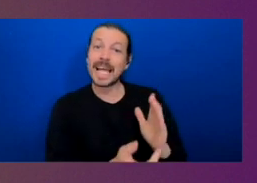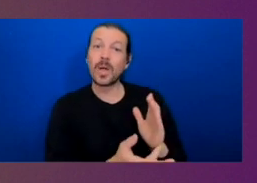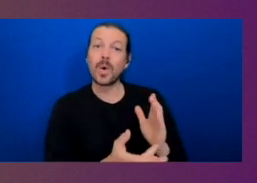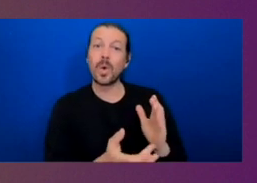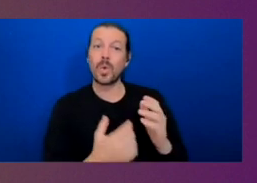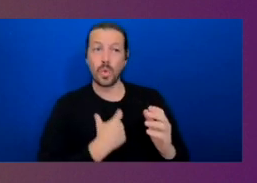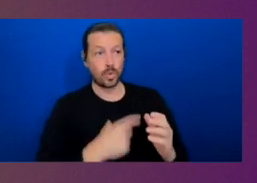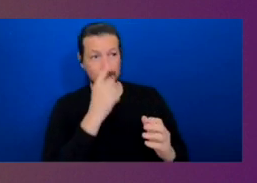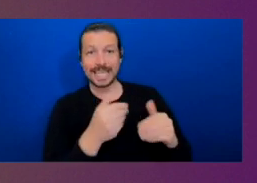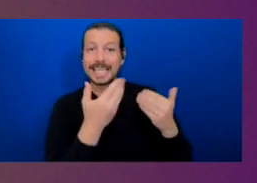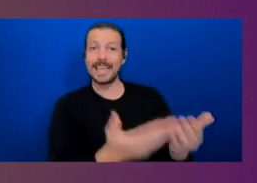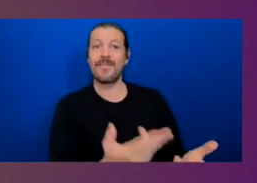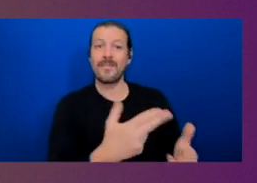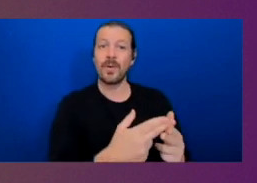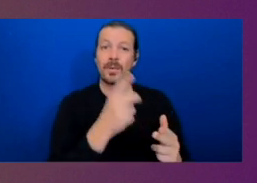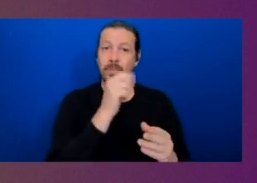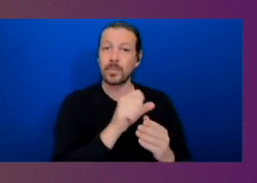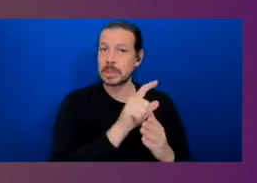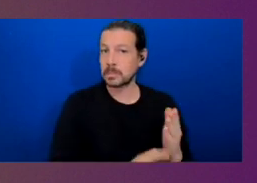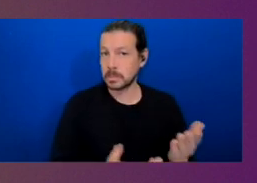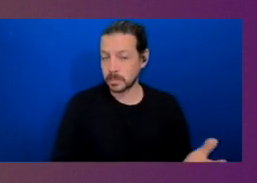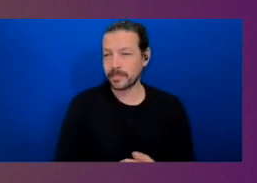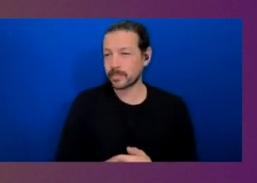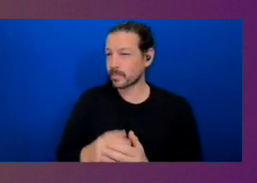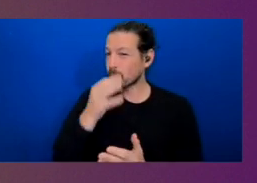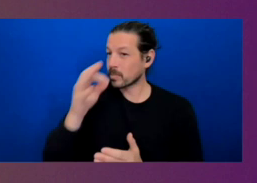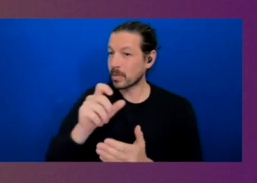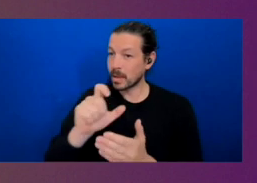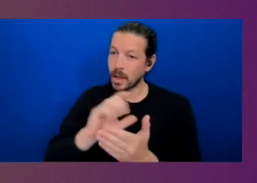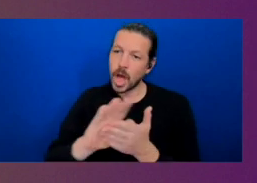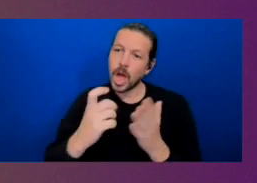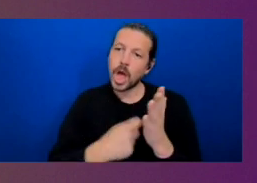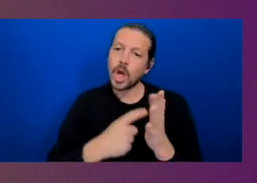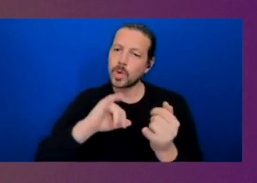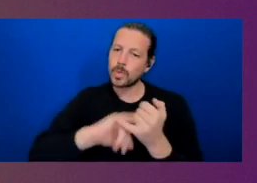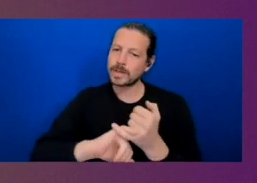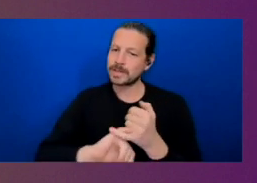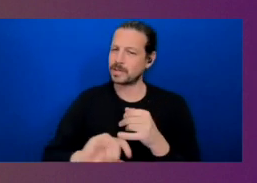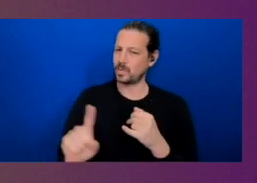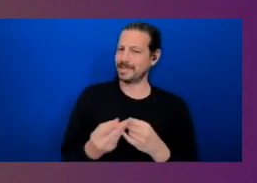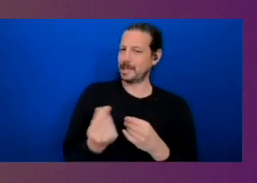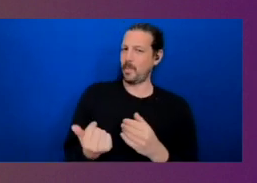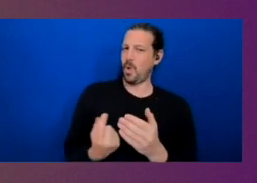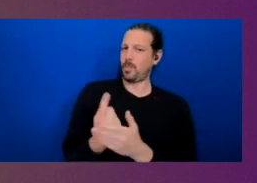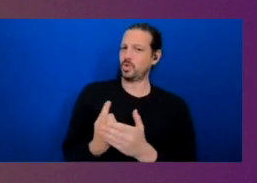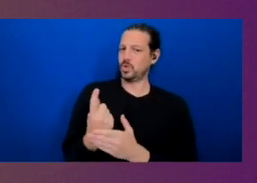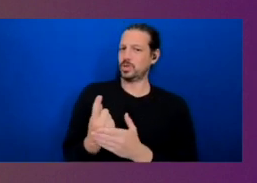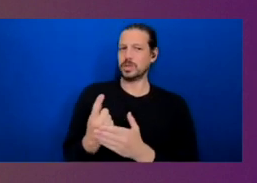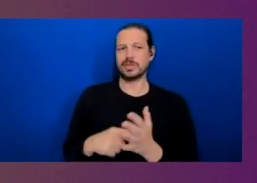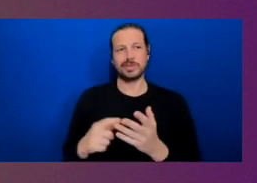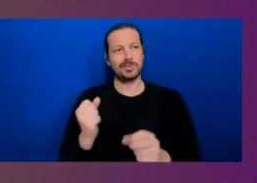I want to ask you, what are some of the opportunities you see here to potentially build back better?